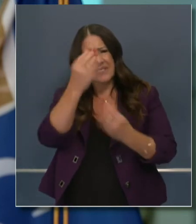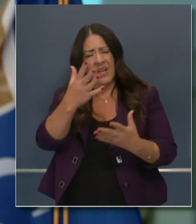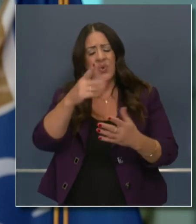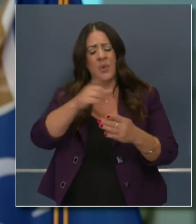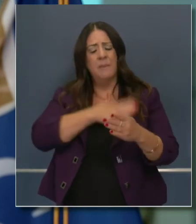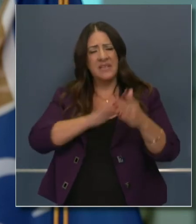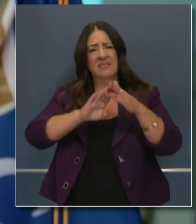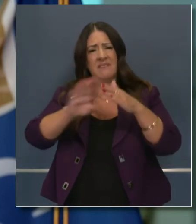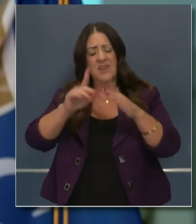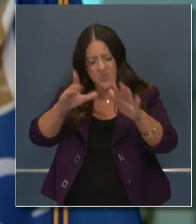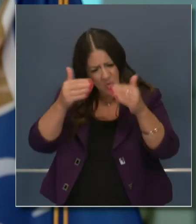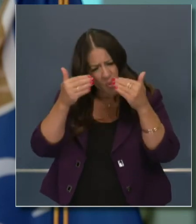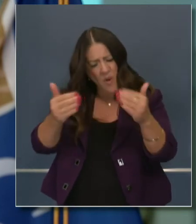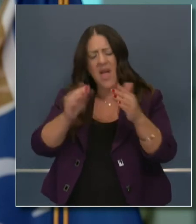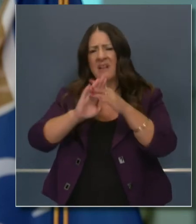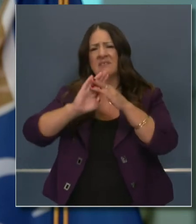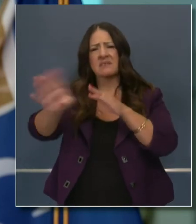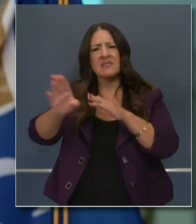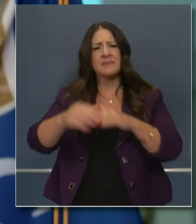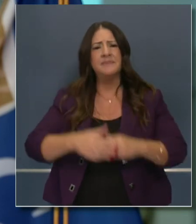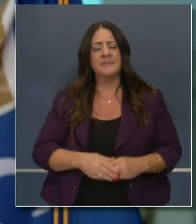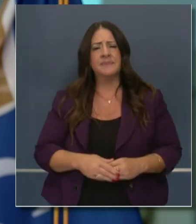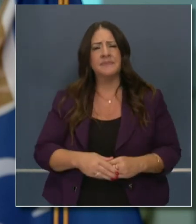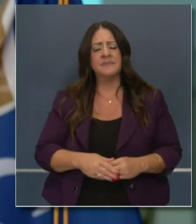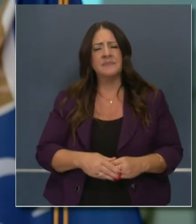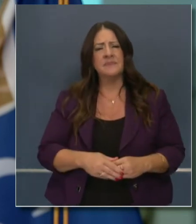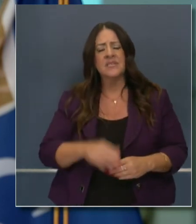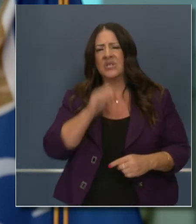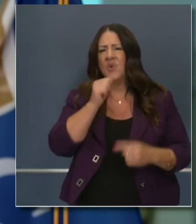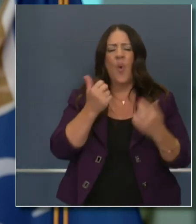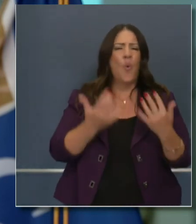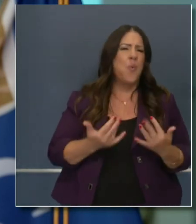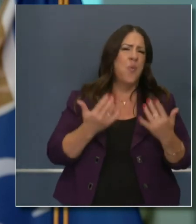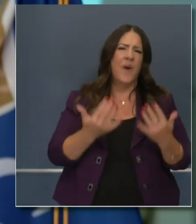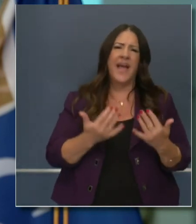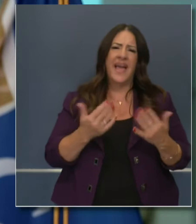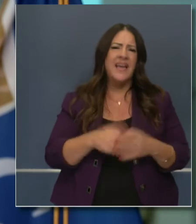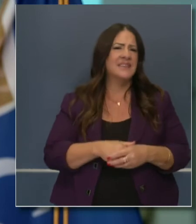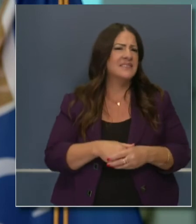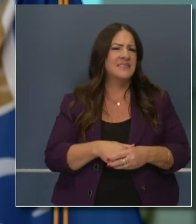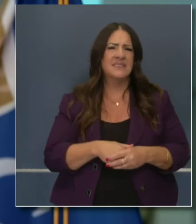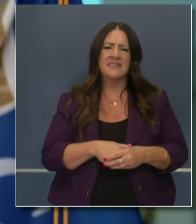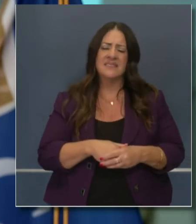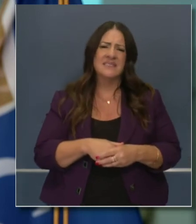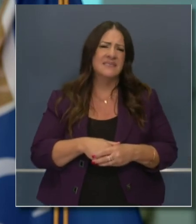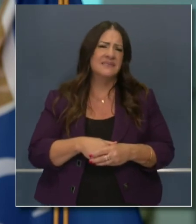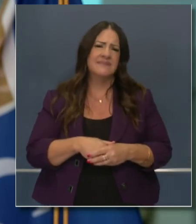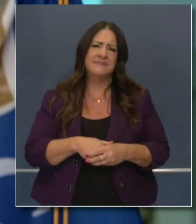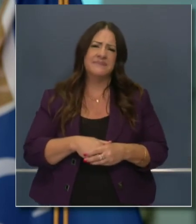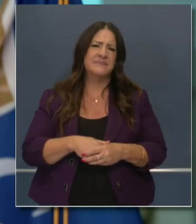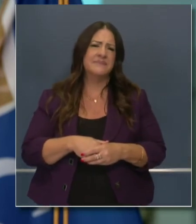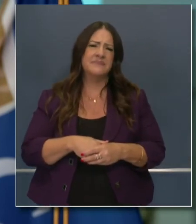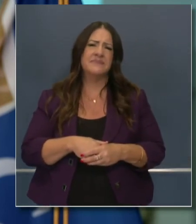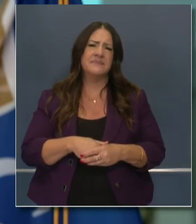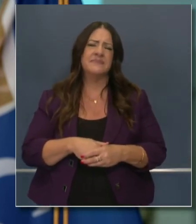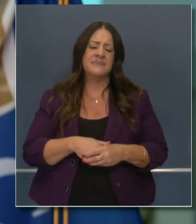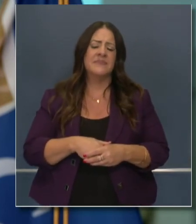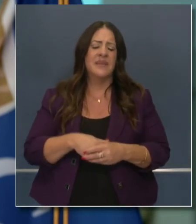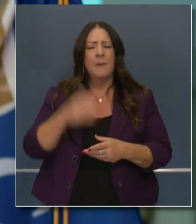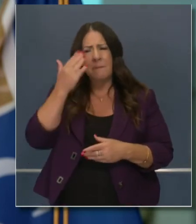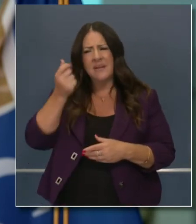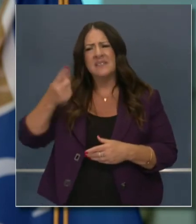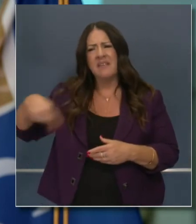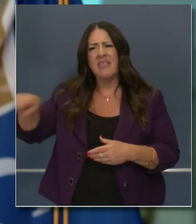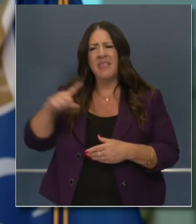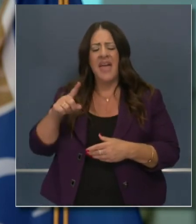they raise that alarm bell and when they try to put to use the resources